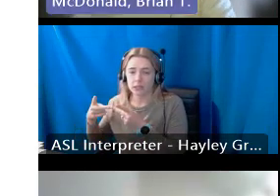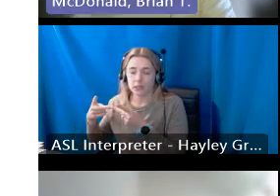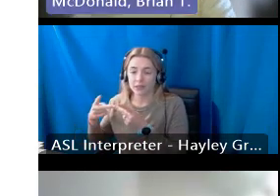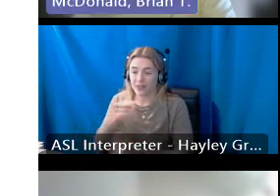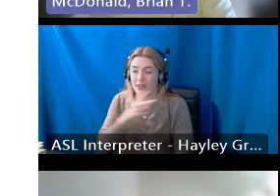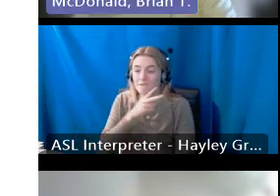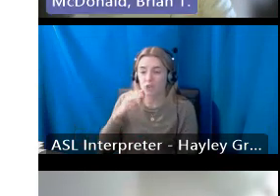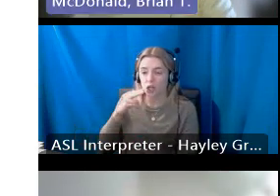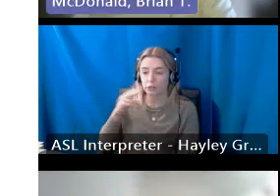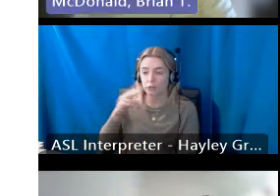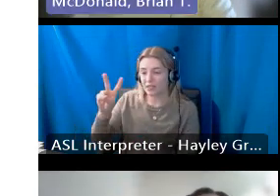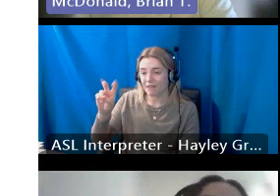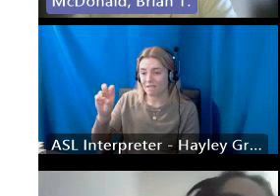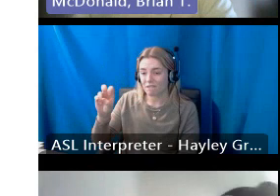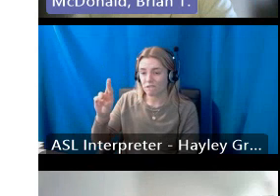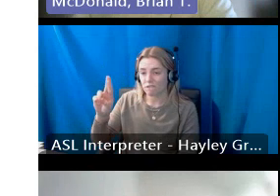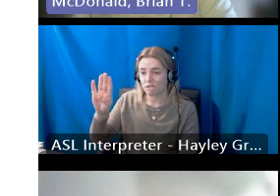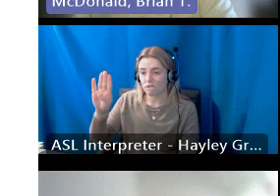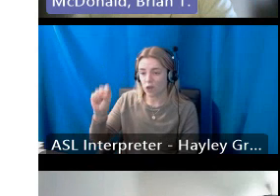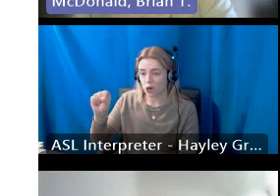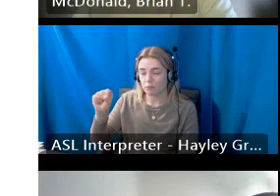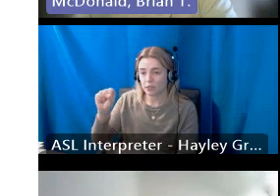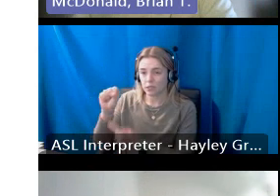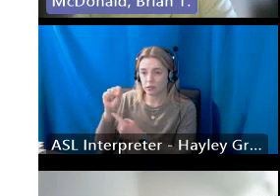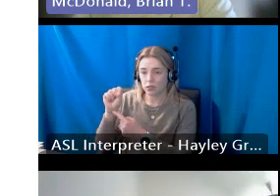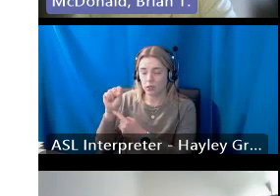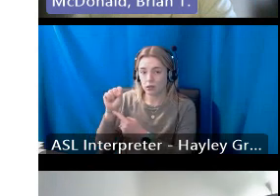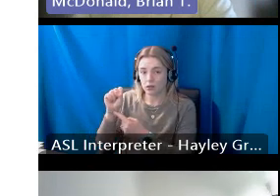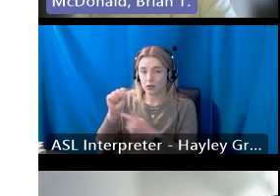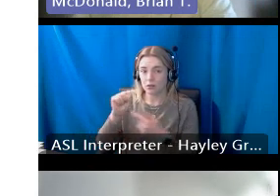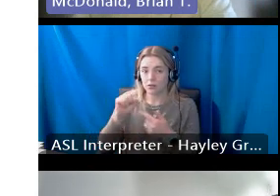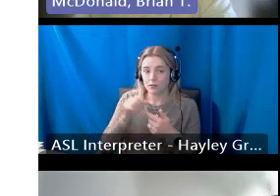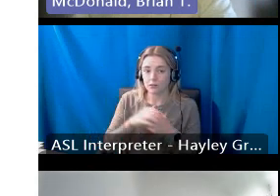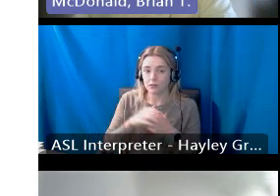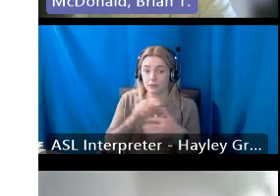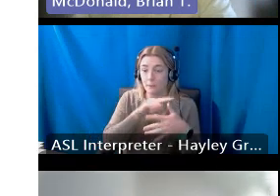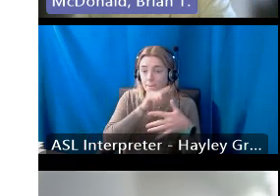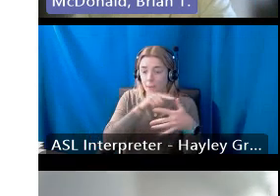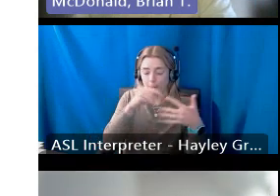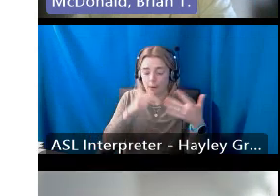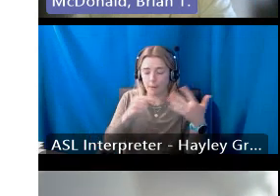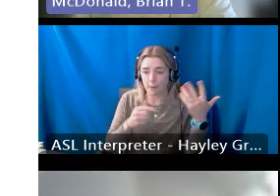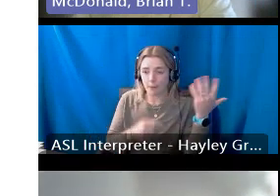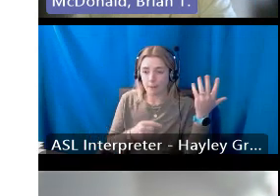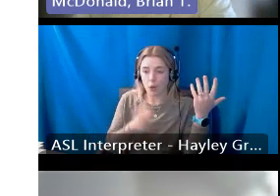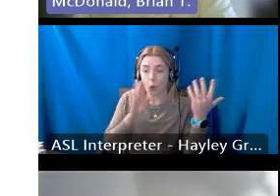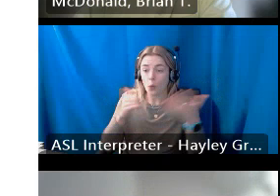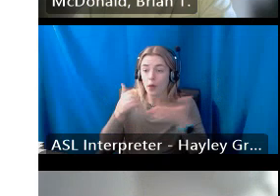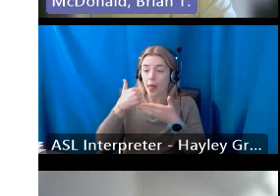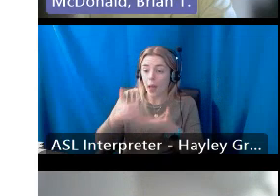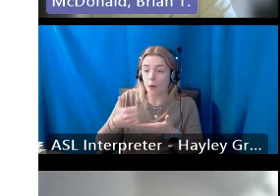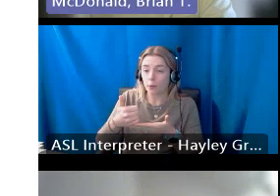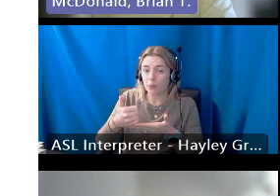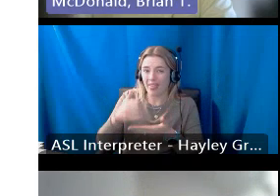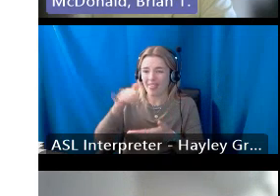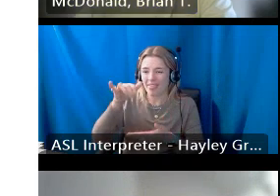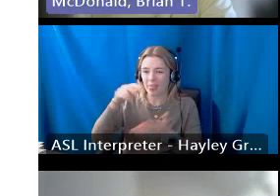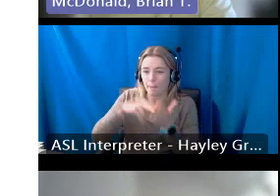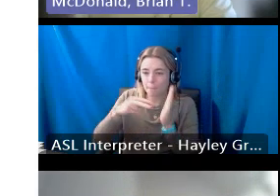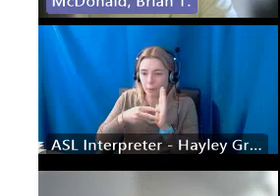Those pieces, those bullet points, that's what's going to help guide this section of your paper.